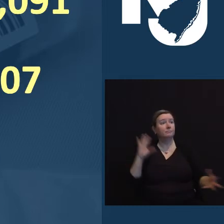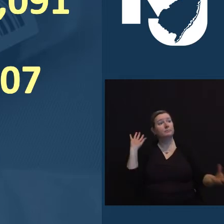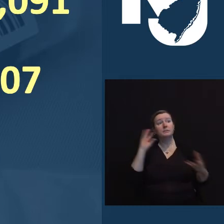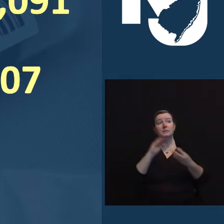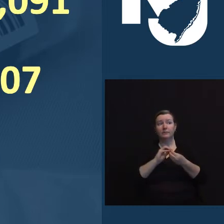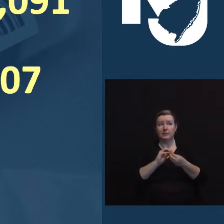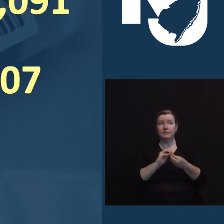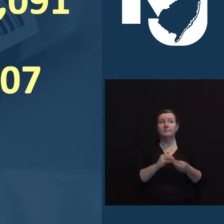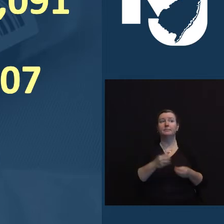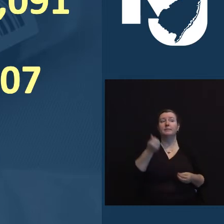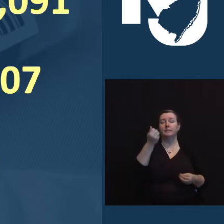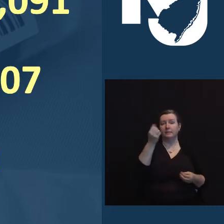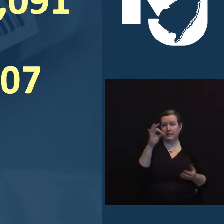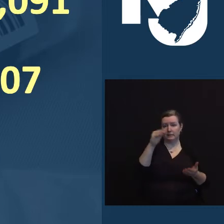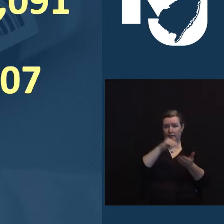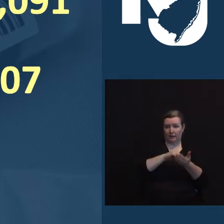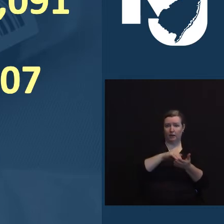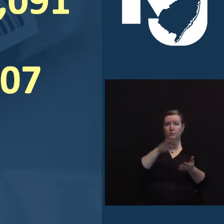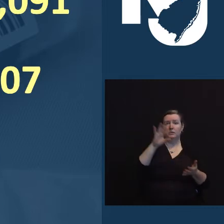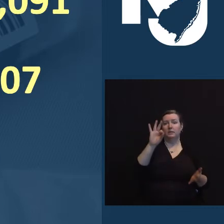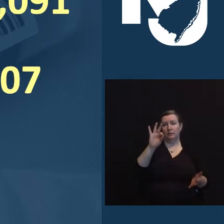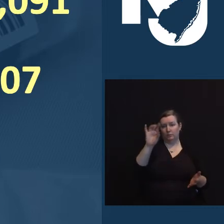total of confirmed fatalities to